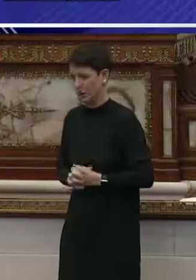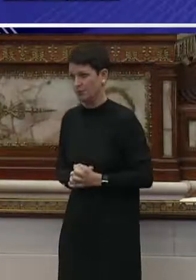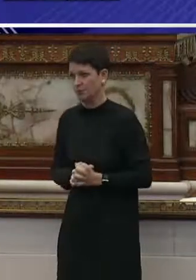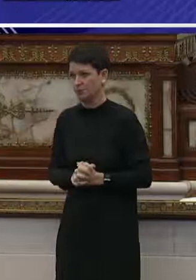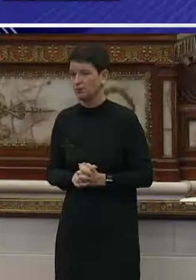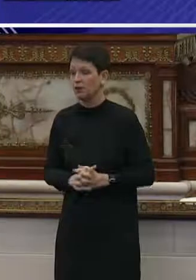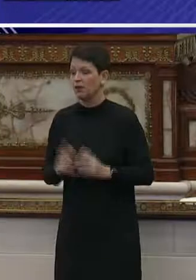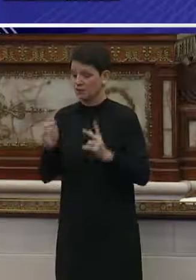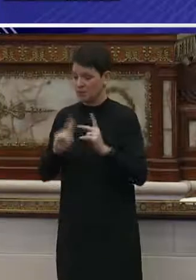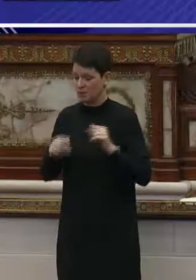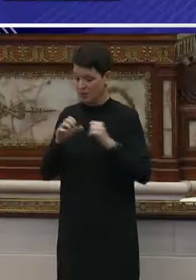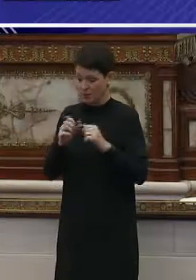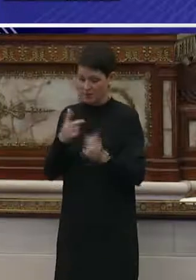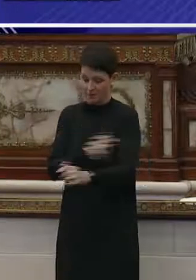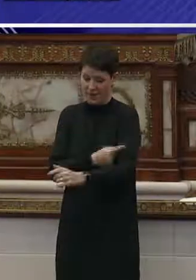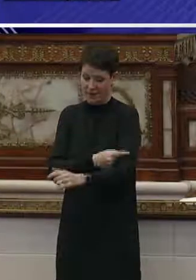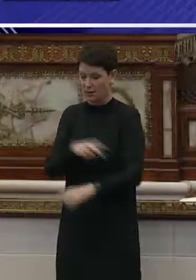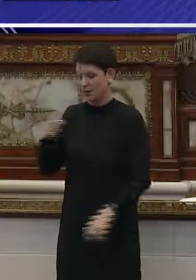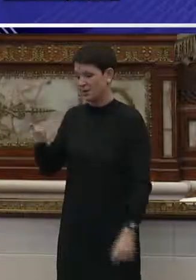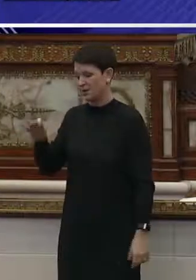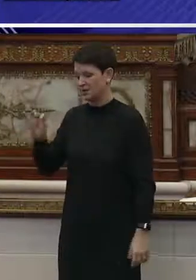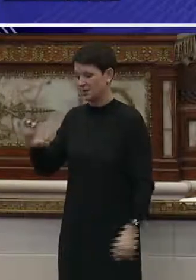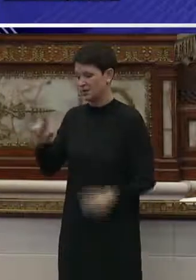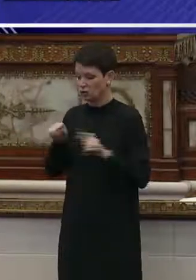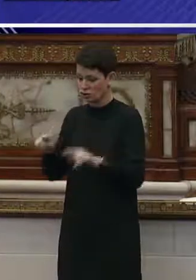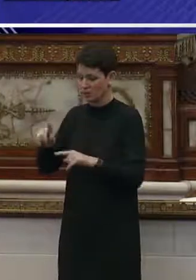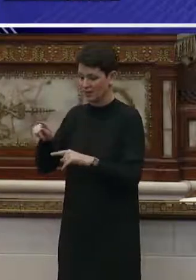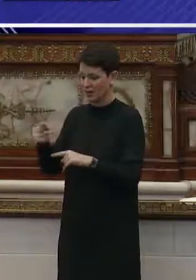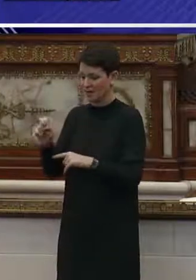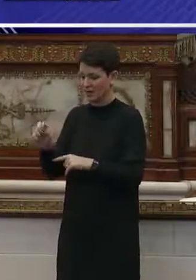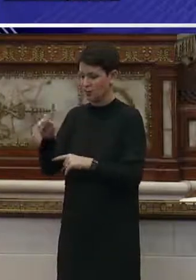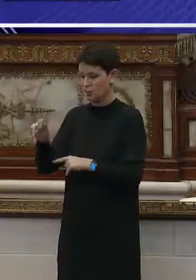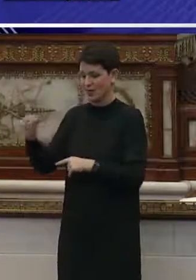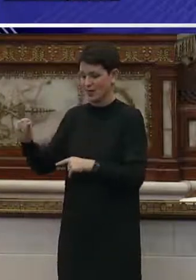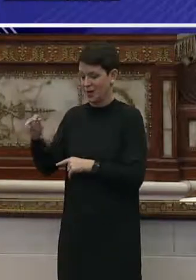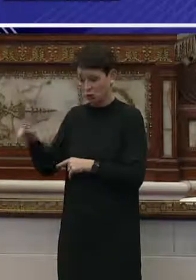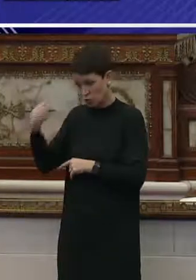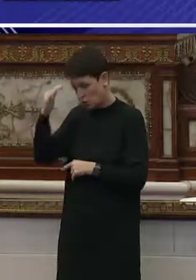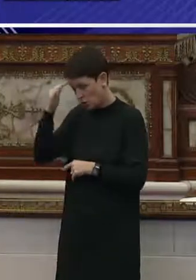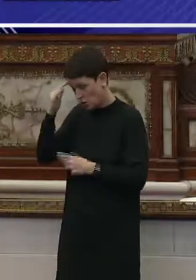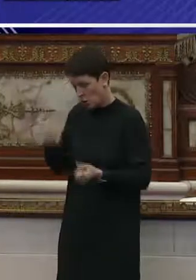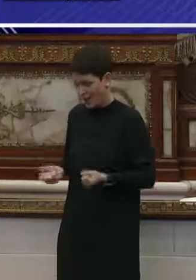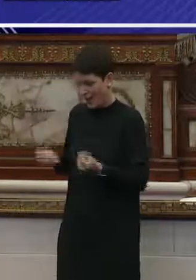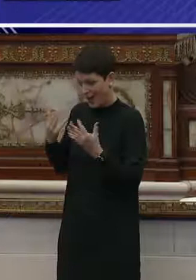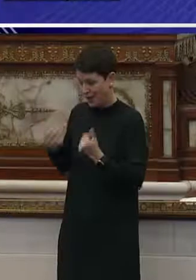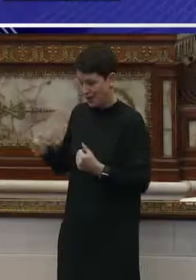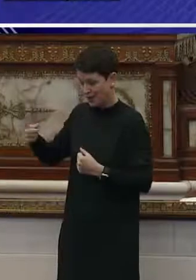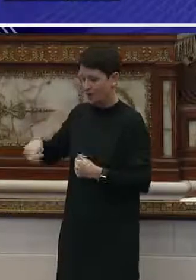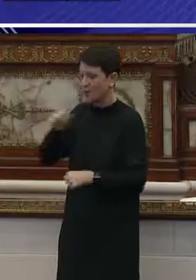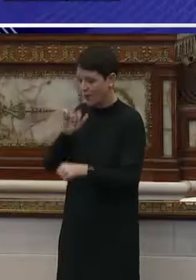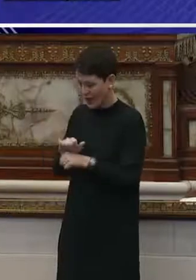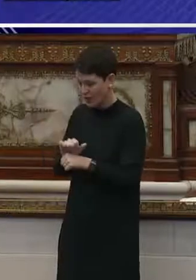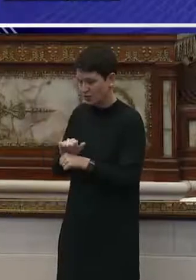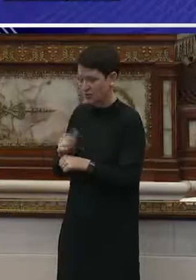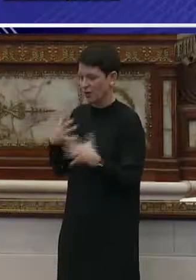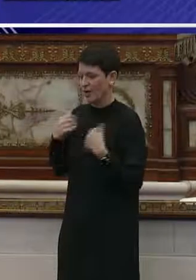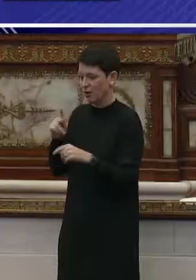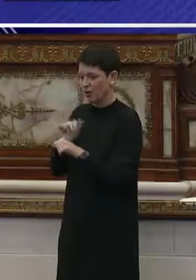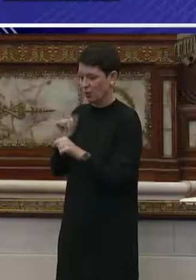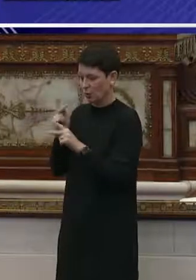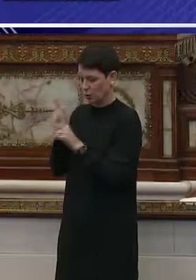the people vaccinated by PFC during phase 1A, do you know how many of them were actually healthcare